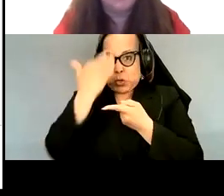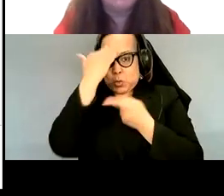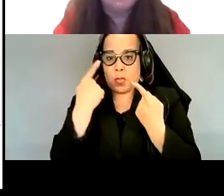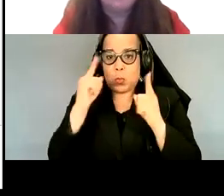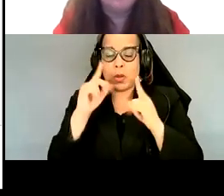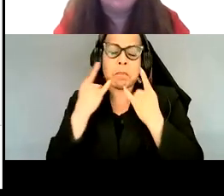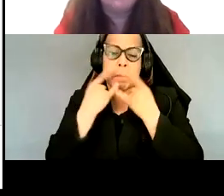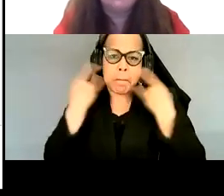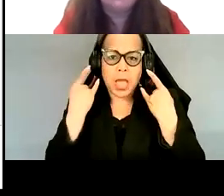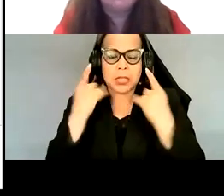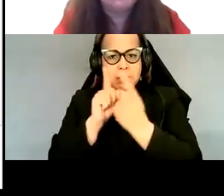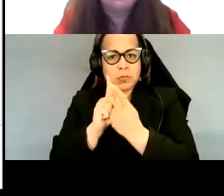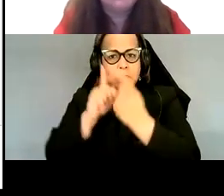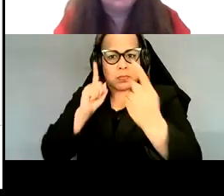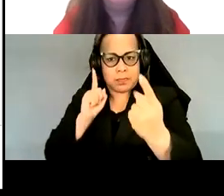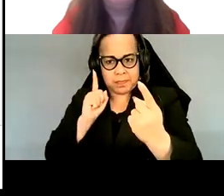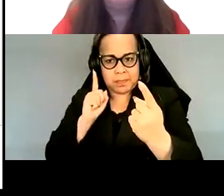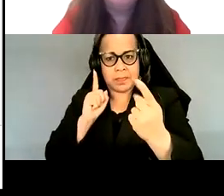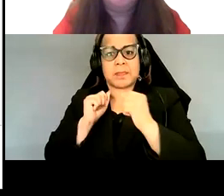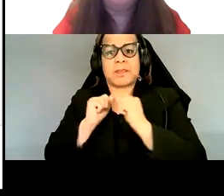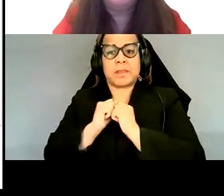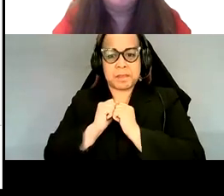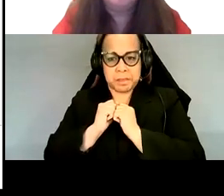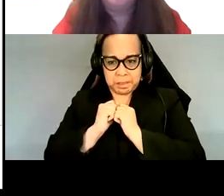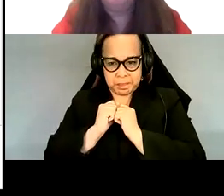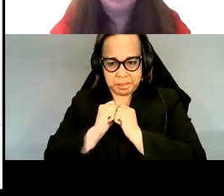using masks, social distancing,